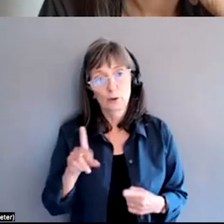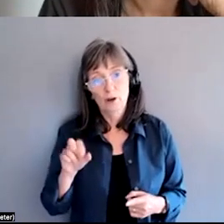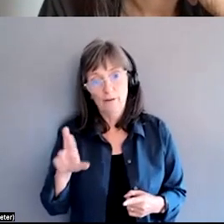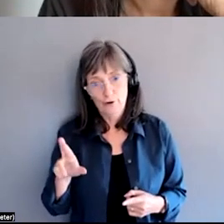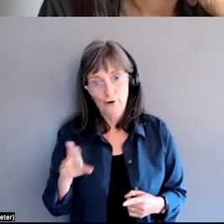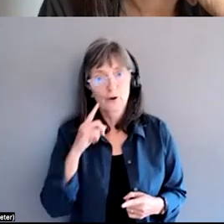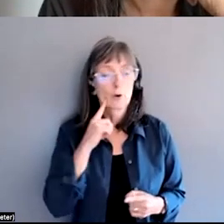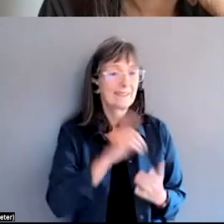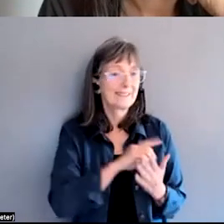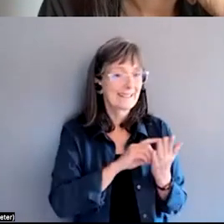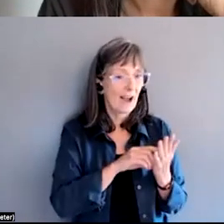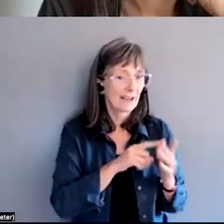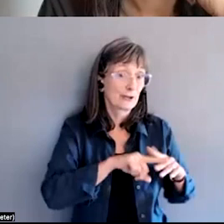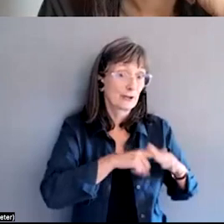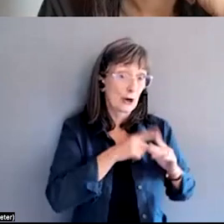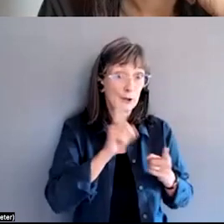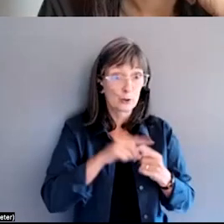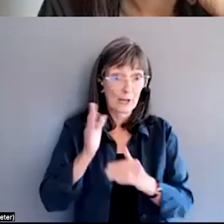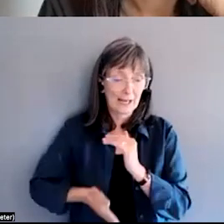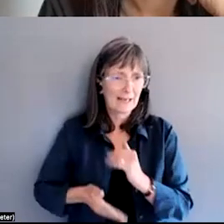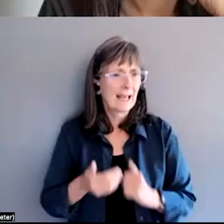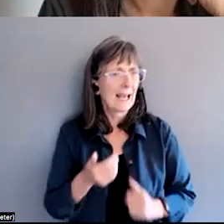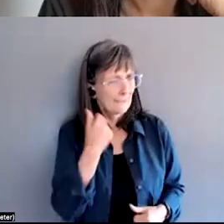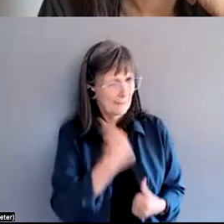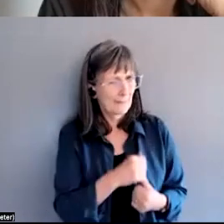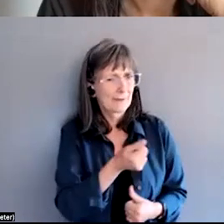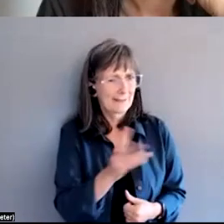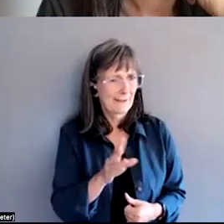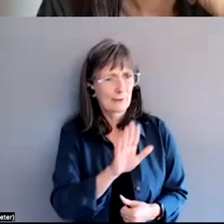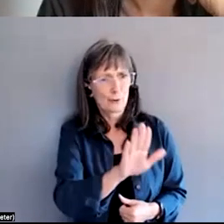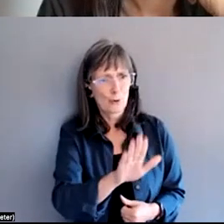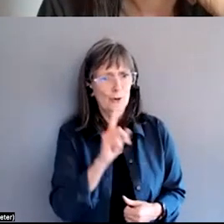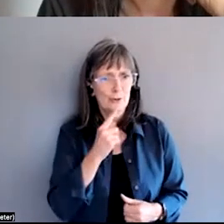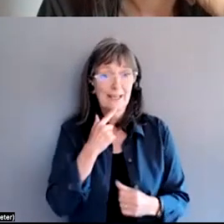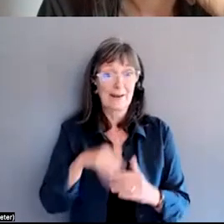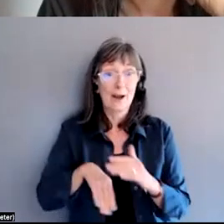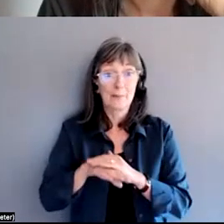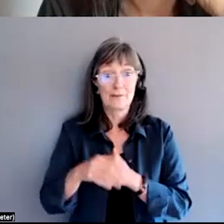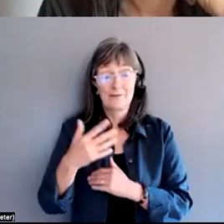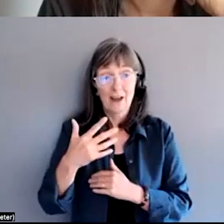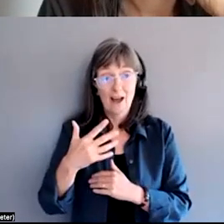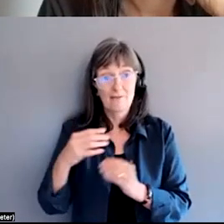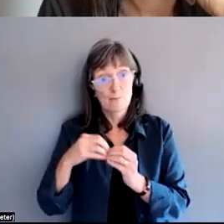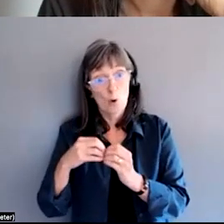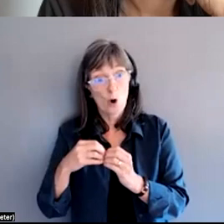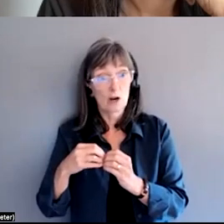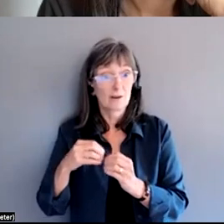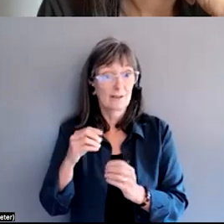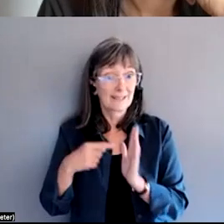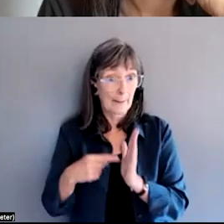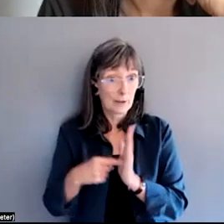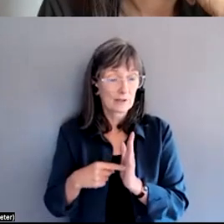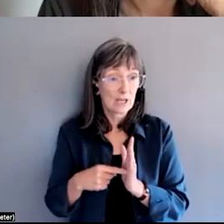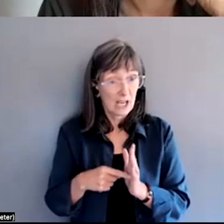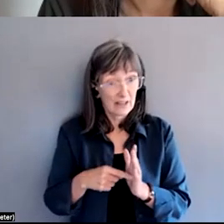I remember a number of yours when you sent 5 or more comps, and they were all totally different from one another.